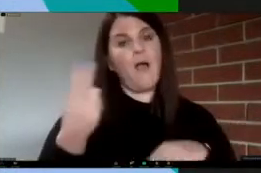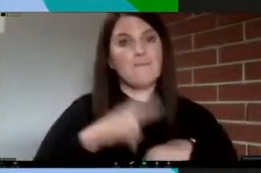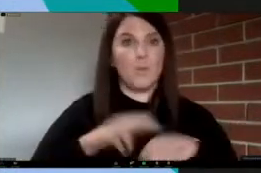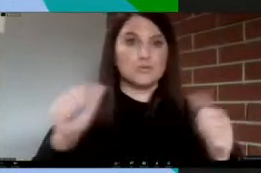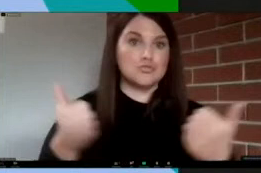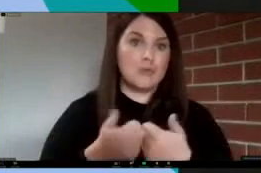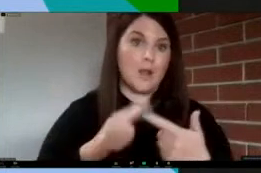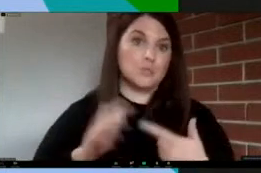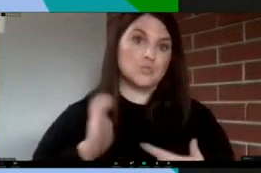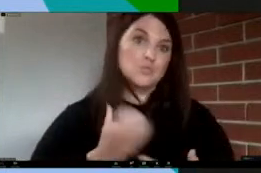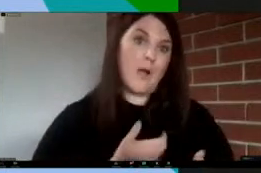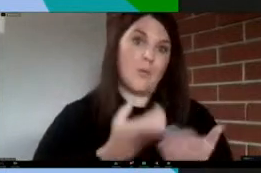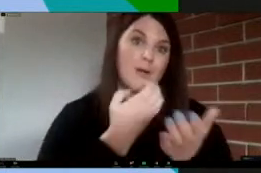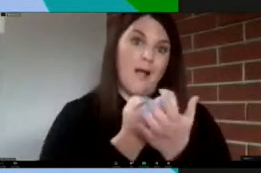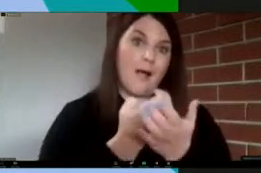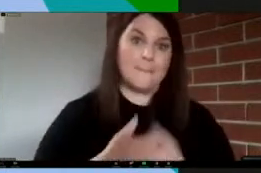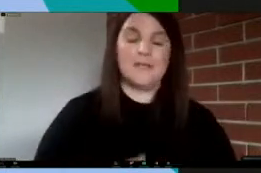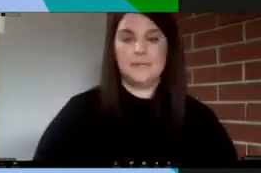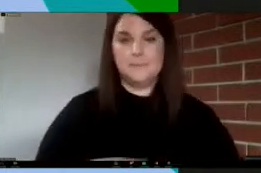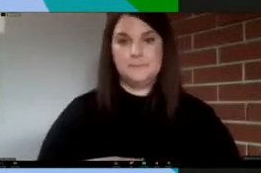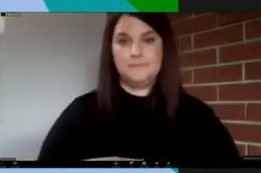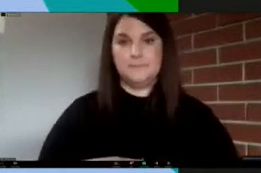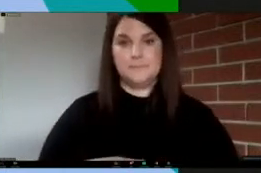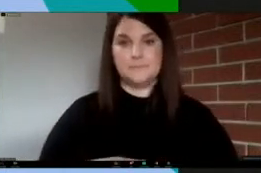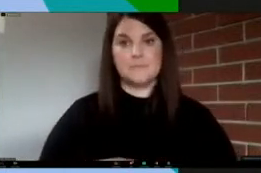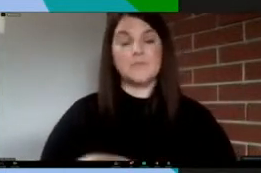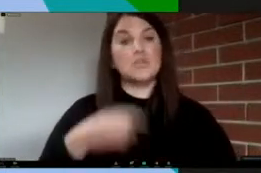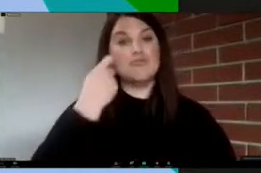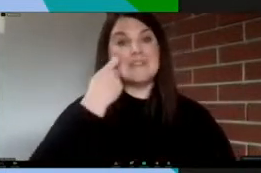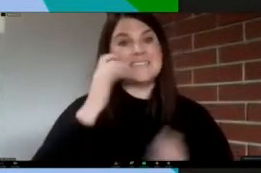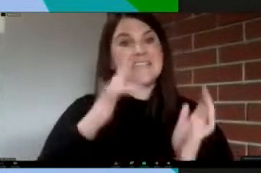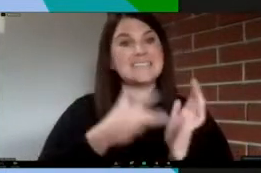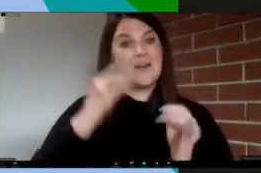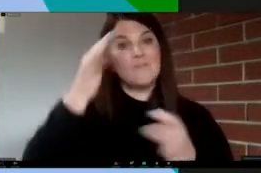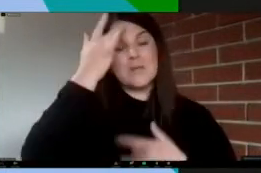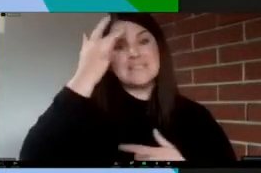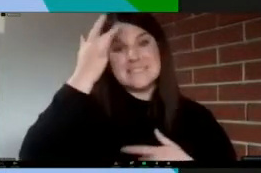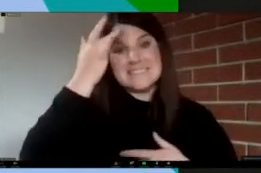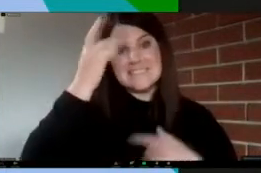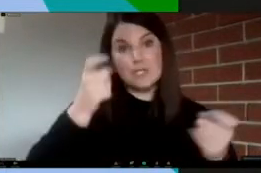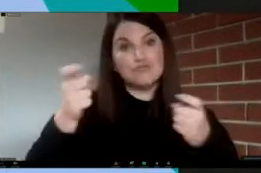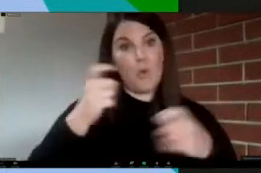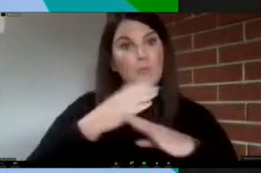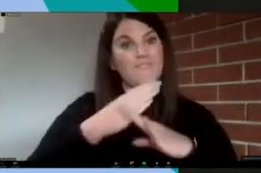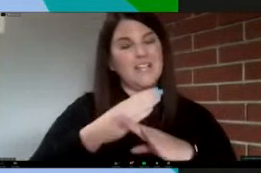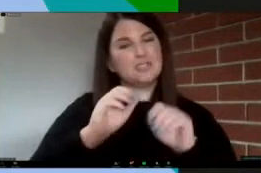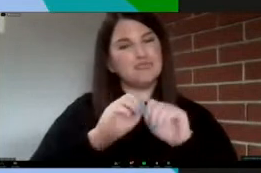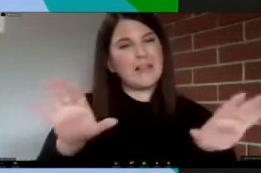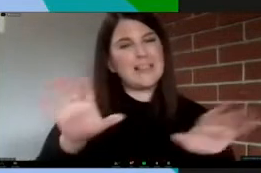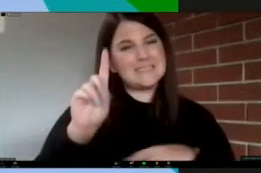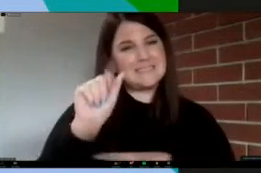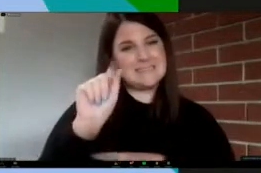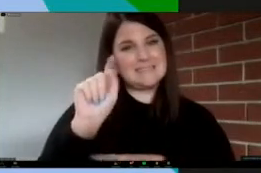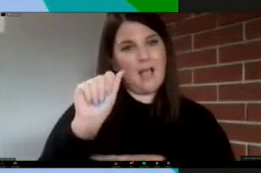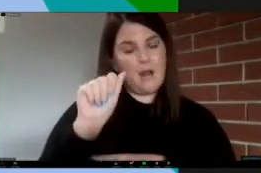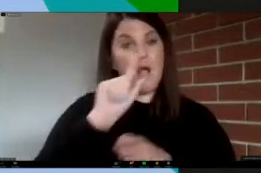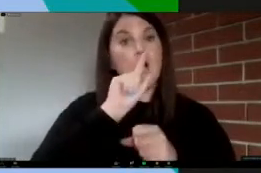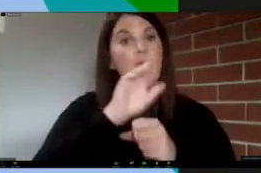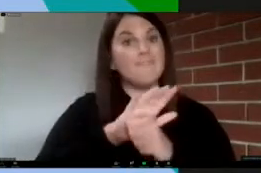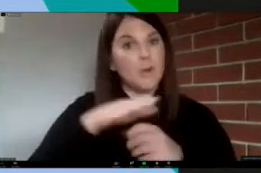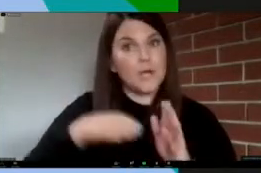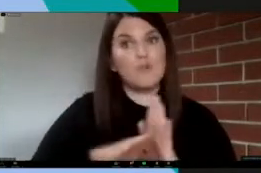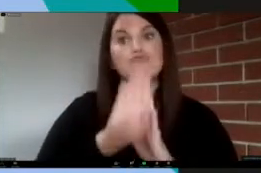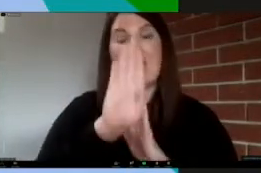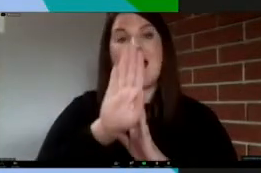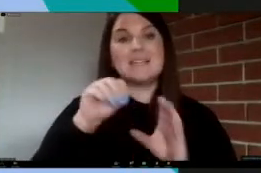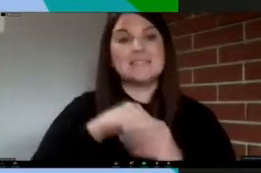so much more. Recently, the Centers for Disease Control and Prevention released data confirming a rise